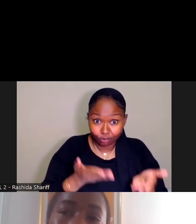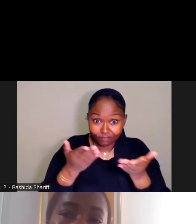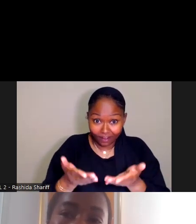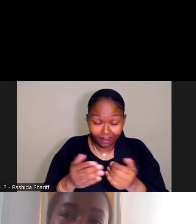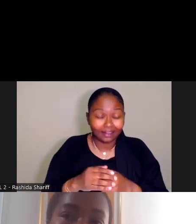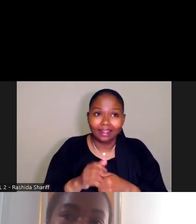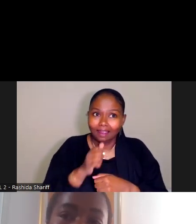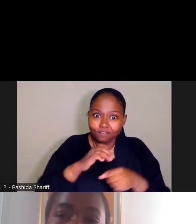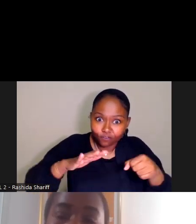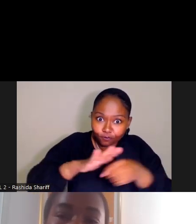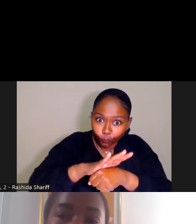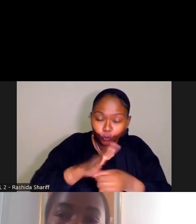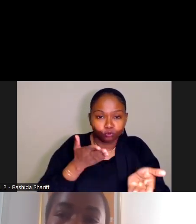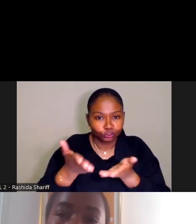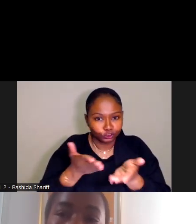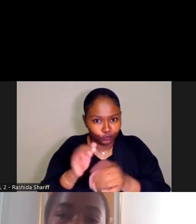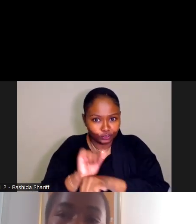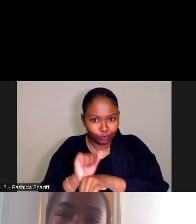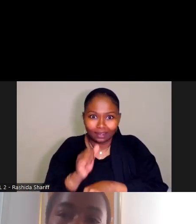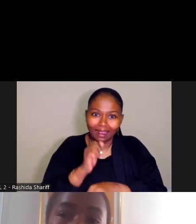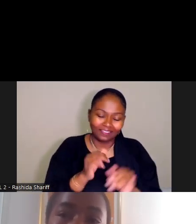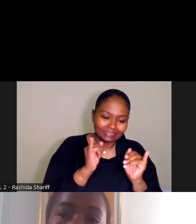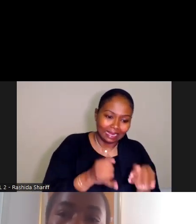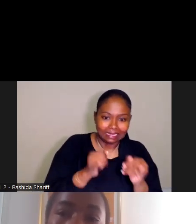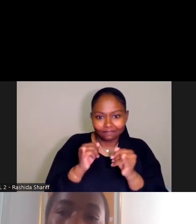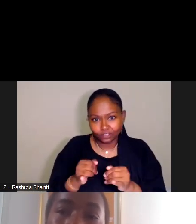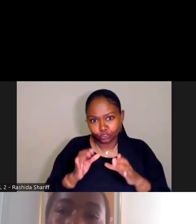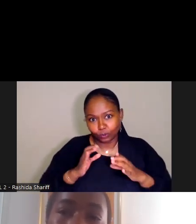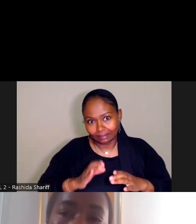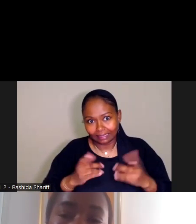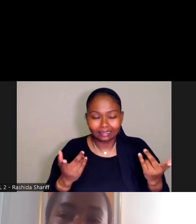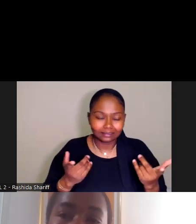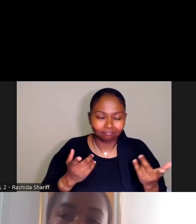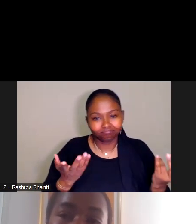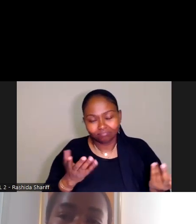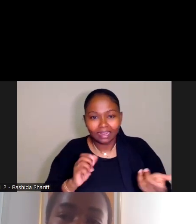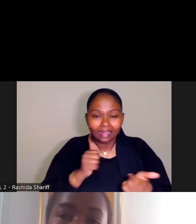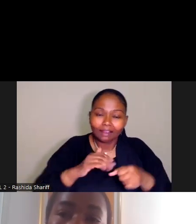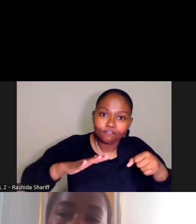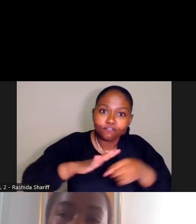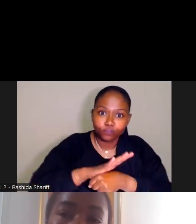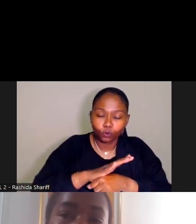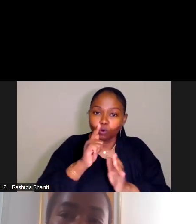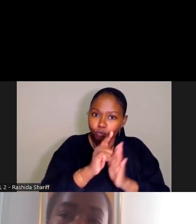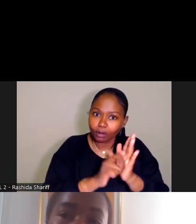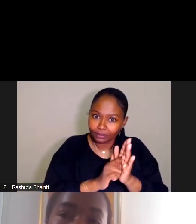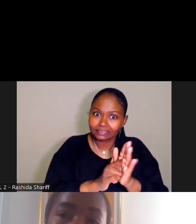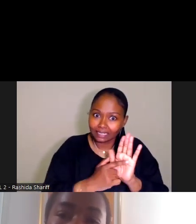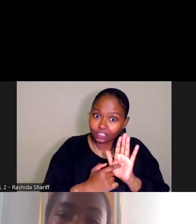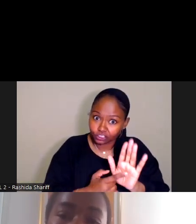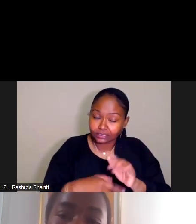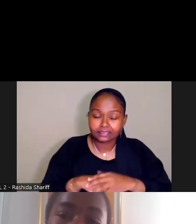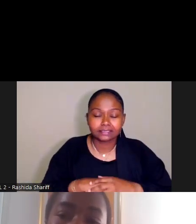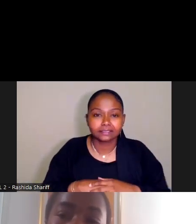just individual clinics where people kind of get basic advice. How do we actually get full representation and fund full representation